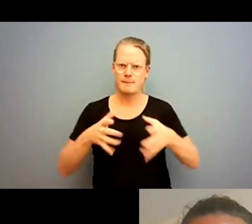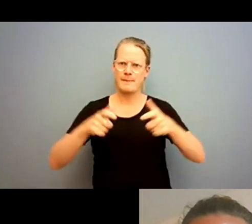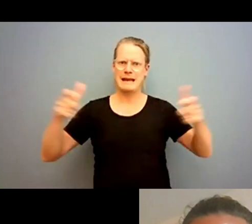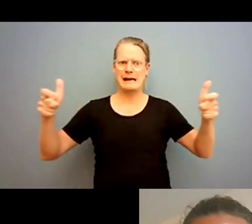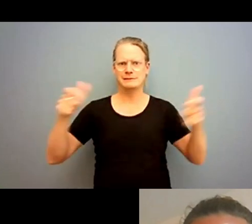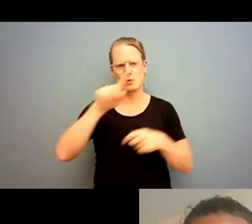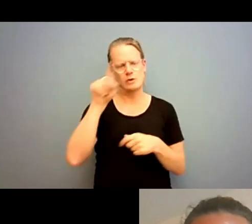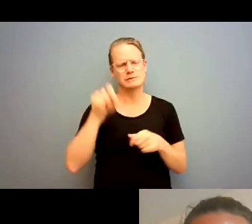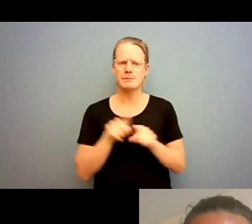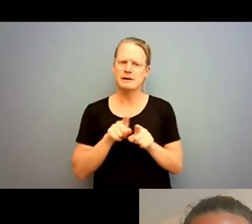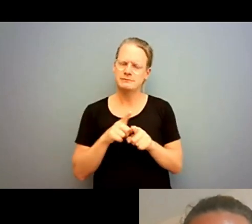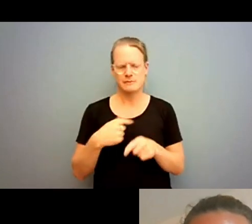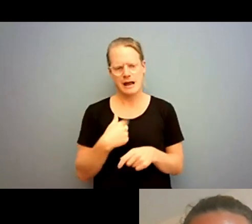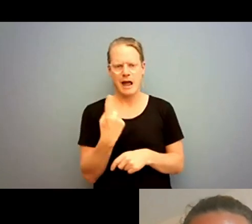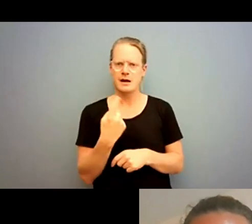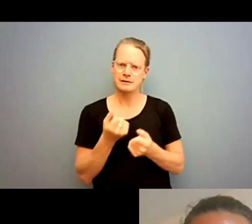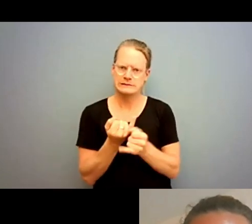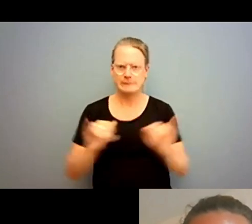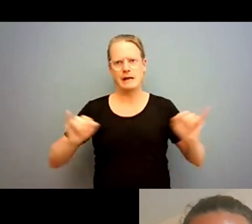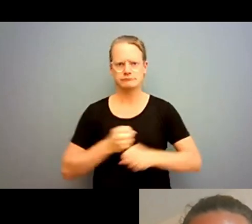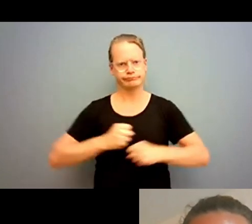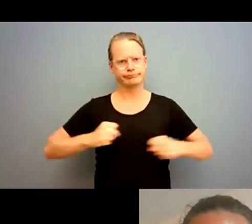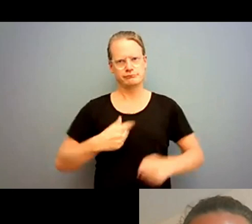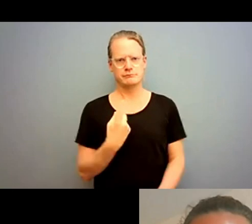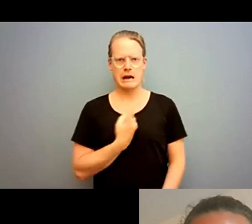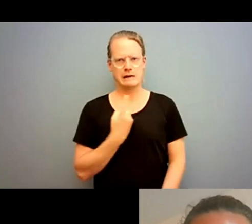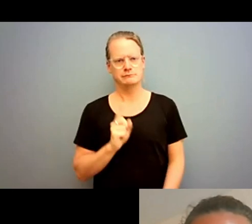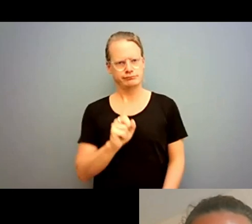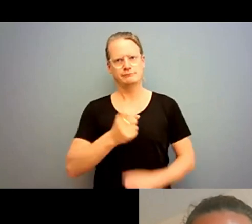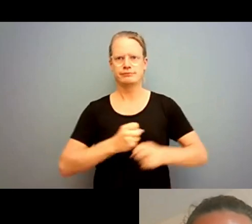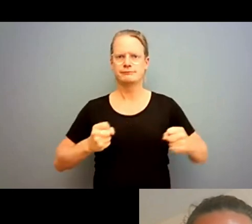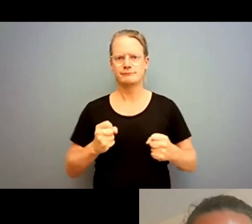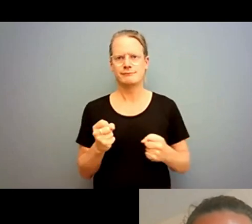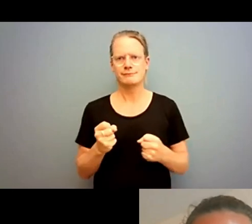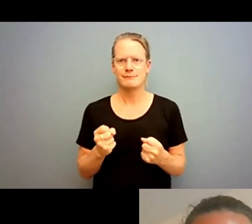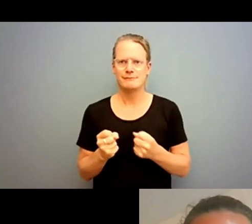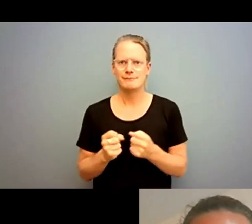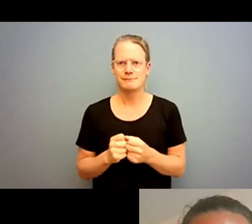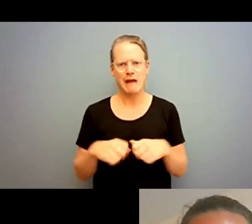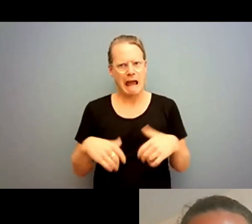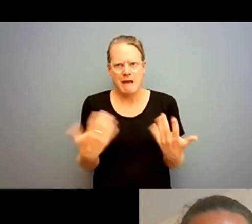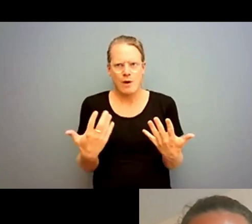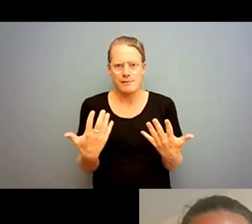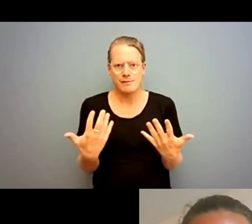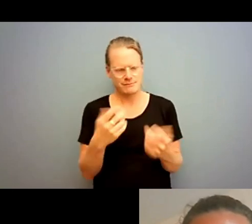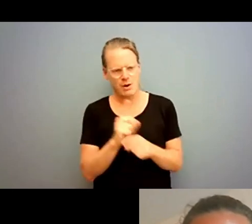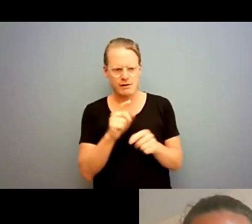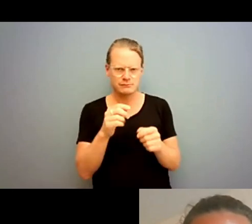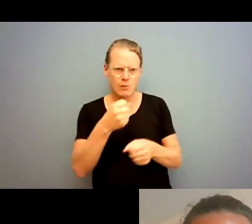to participate and to help shape your own community will become particularly